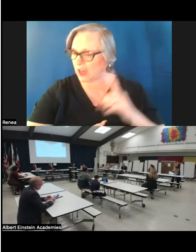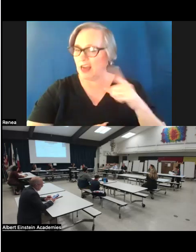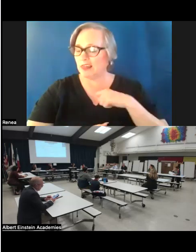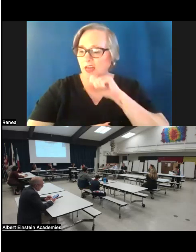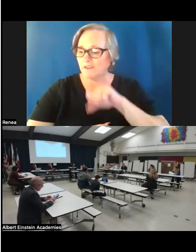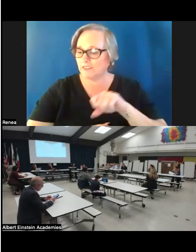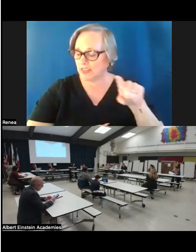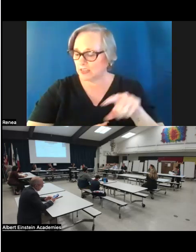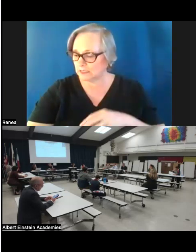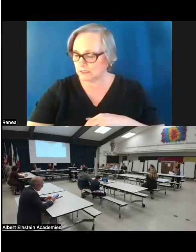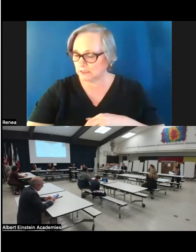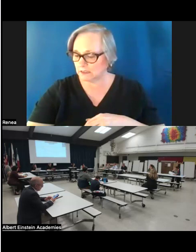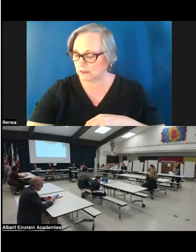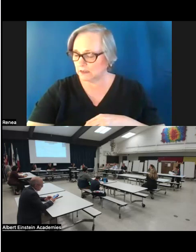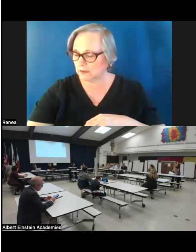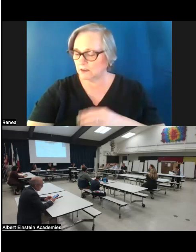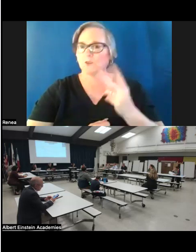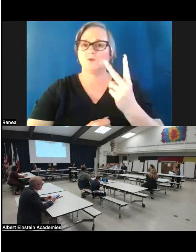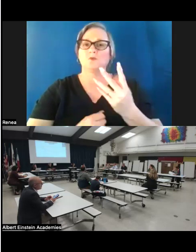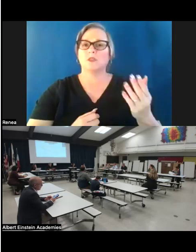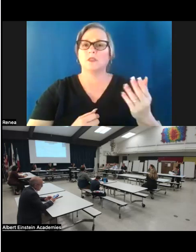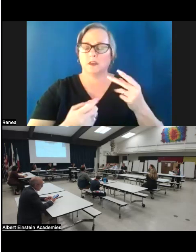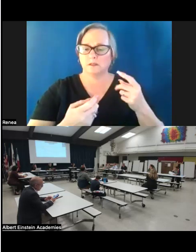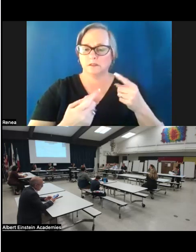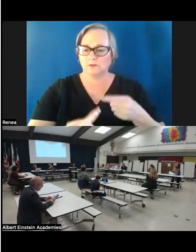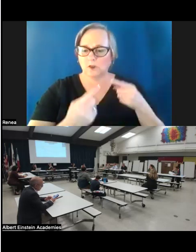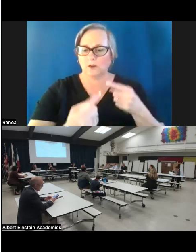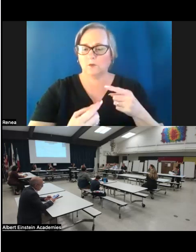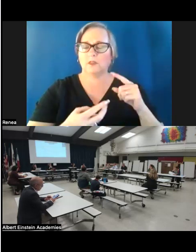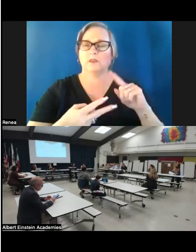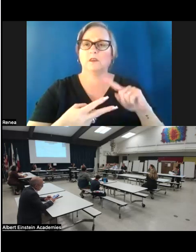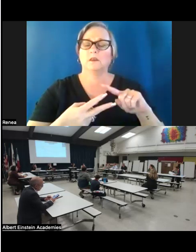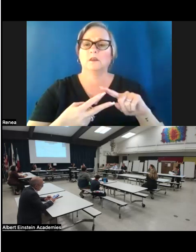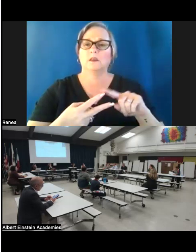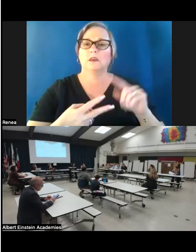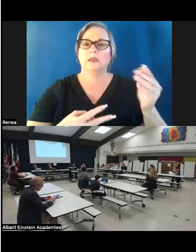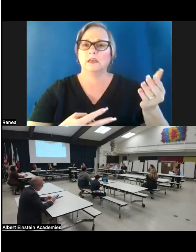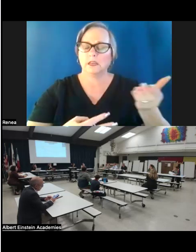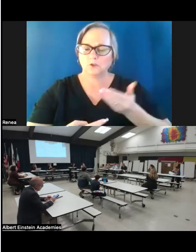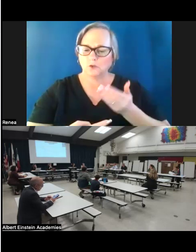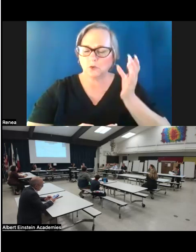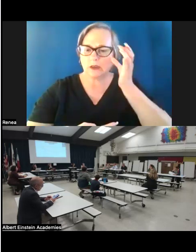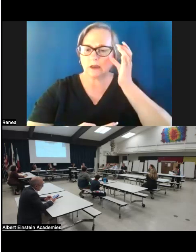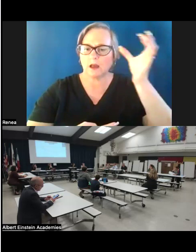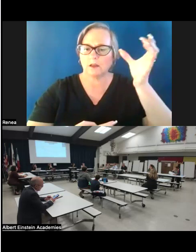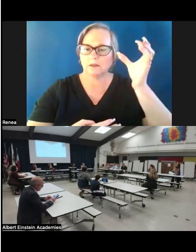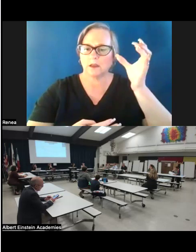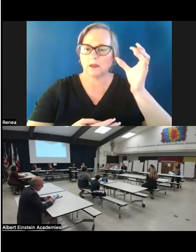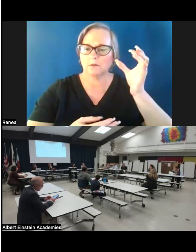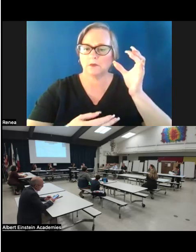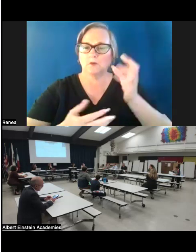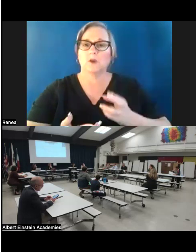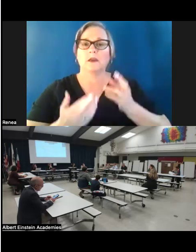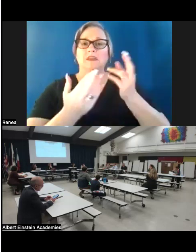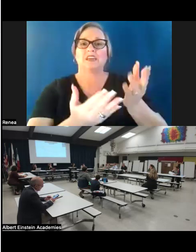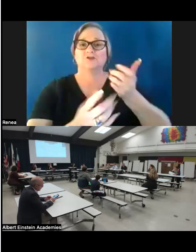me. One was introducing the concept that the recommendation would be to continue or not continue, and